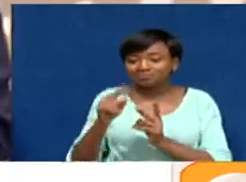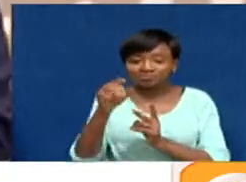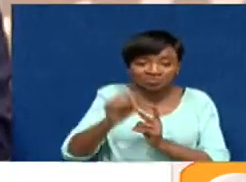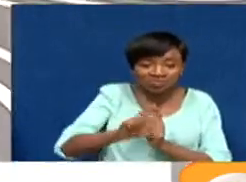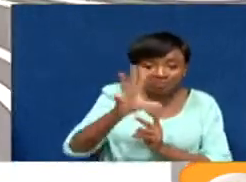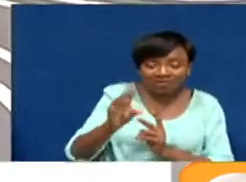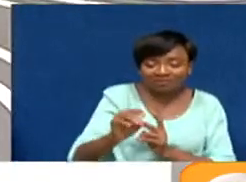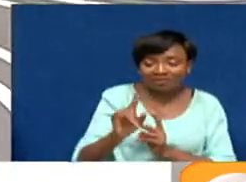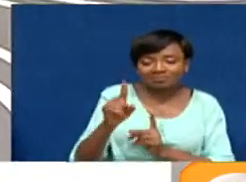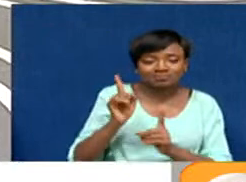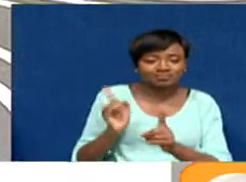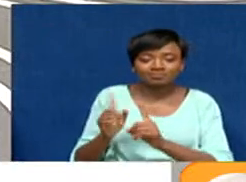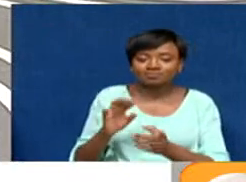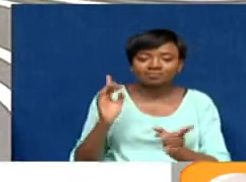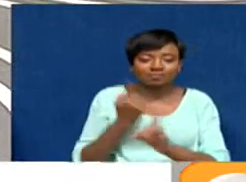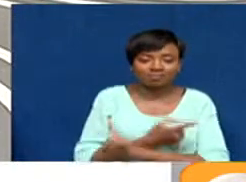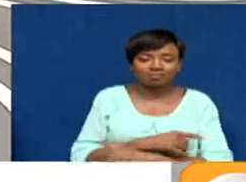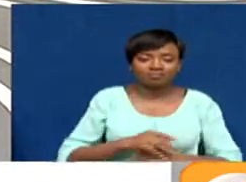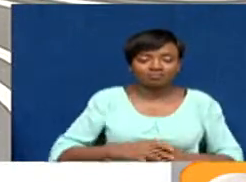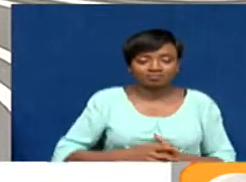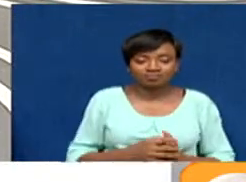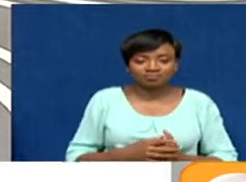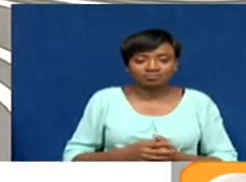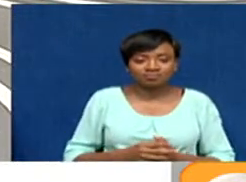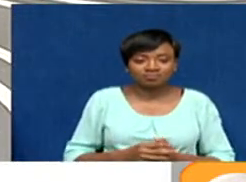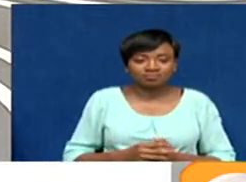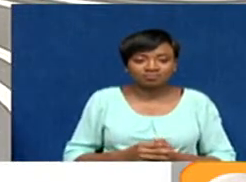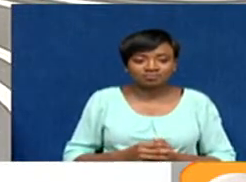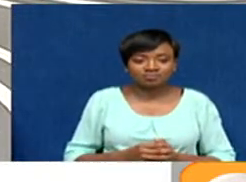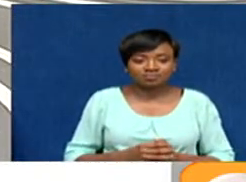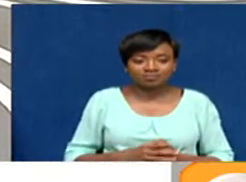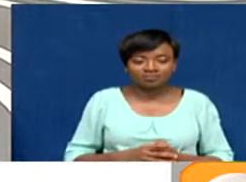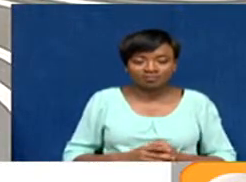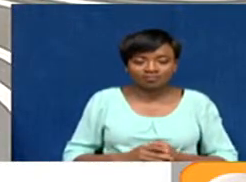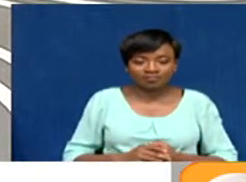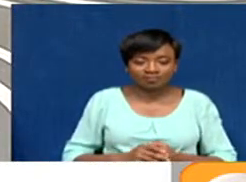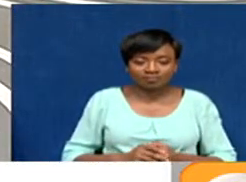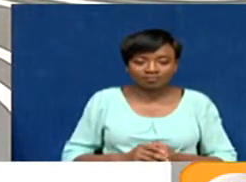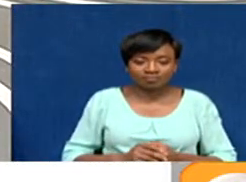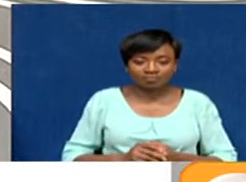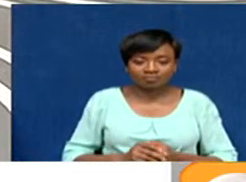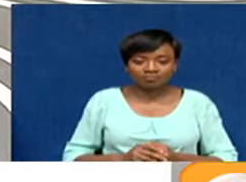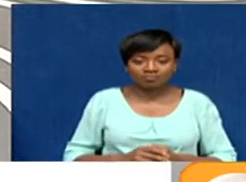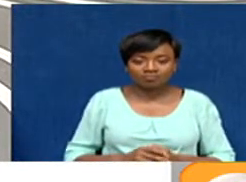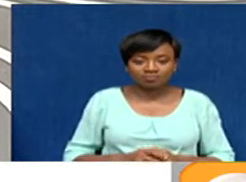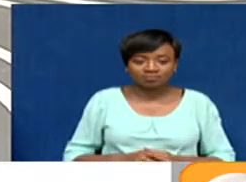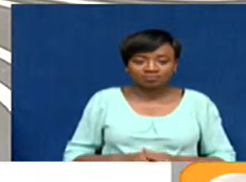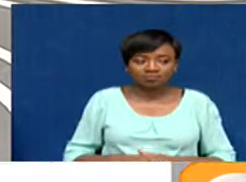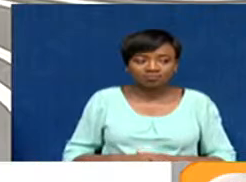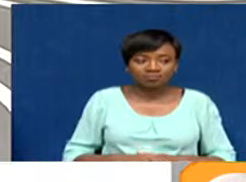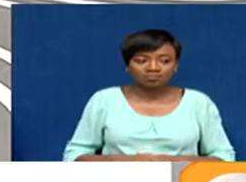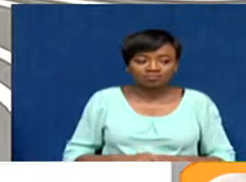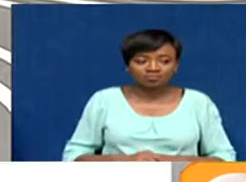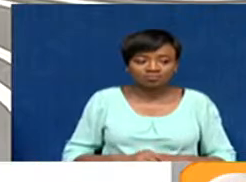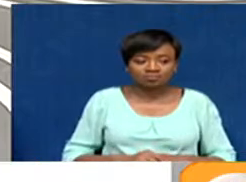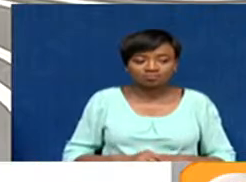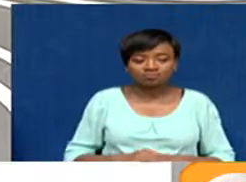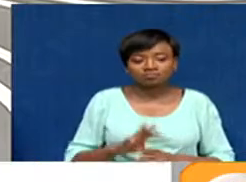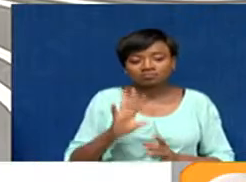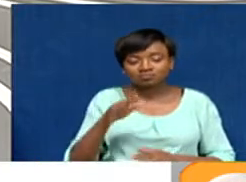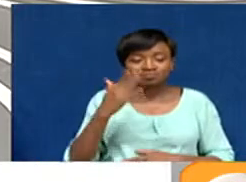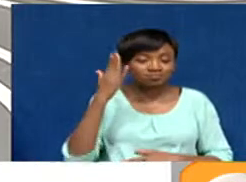matter. And for those who feel that we've just been kicking a can down the road, that we will eventually have to pick up? You know, at the end of the